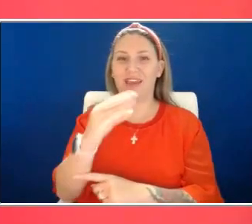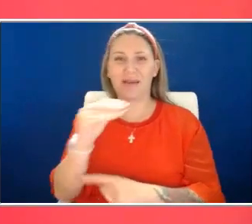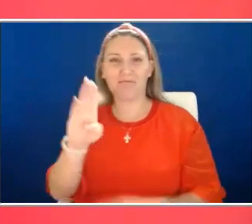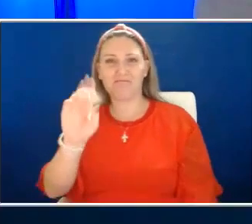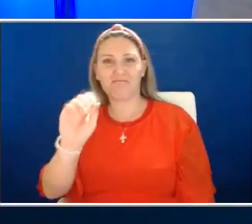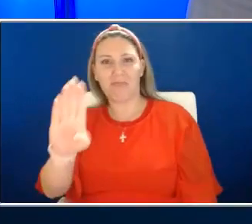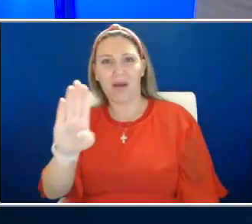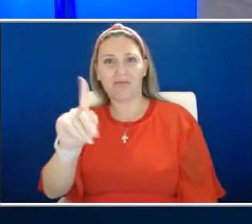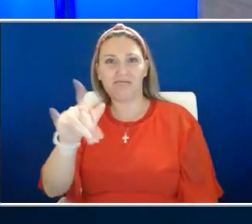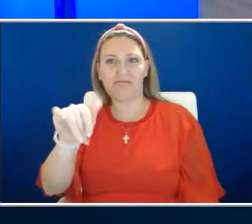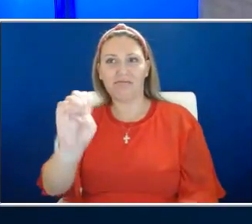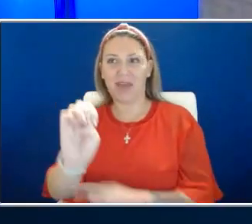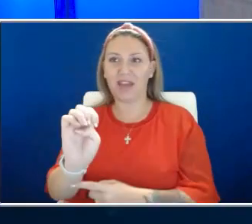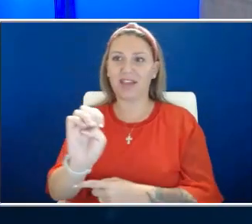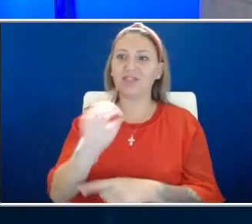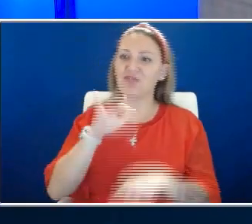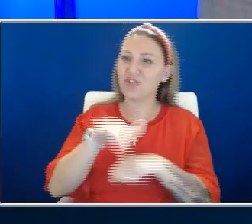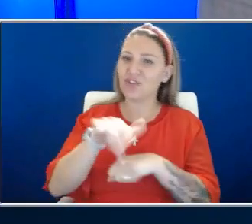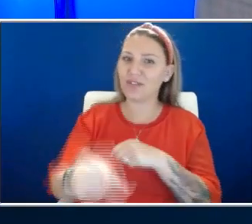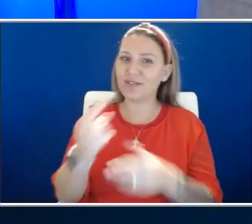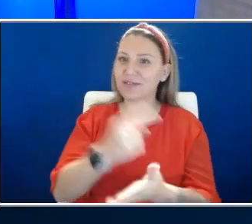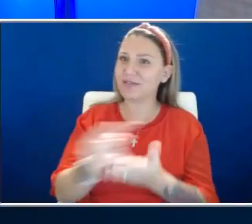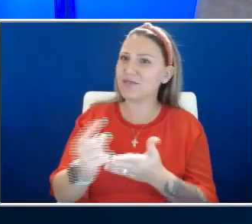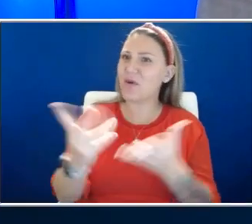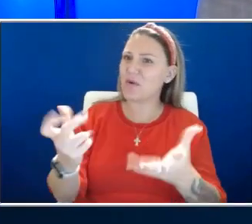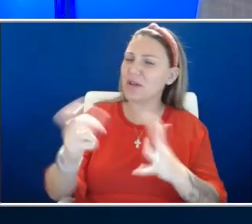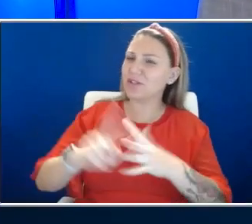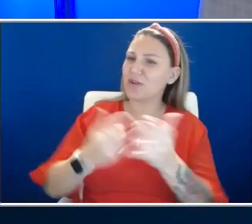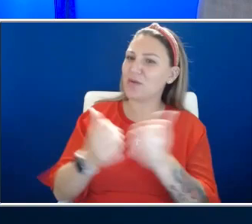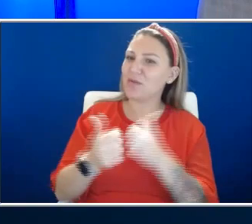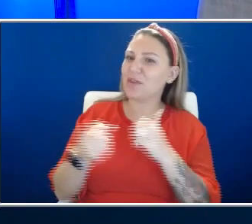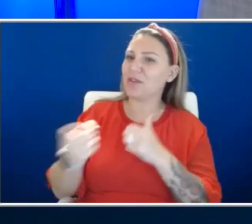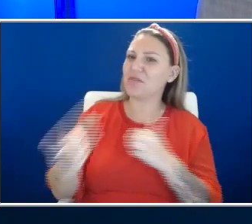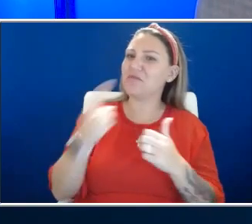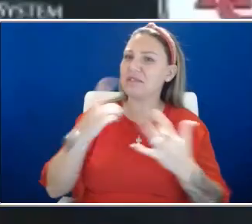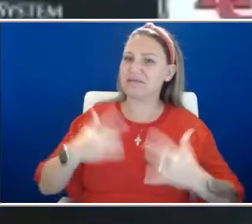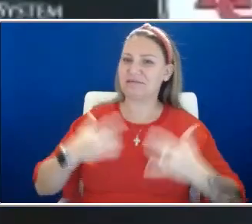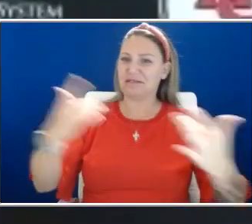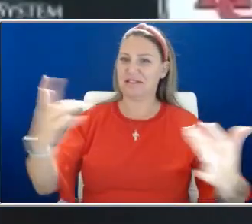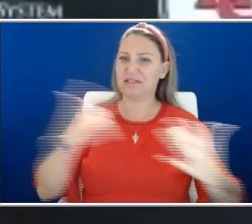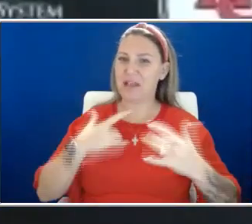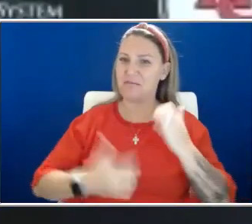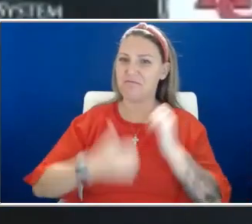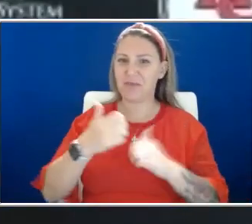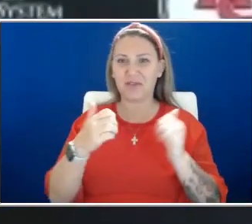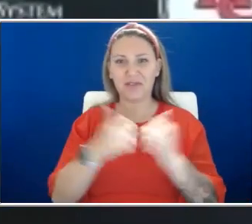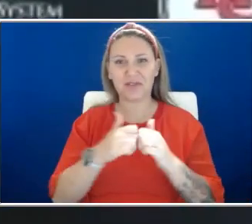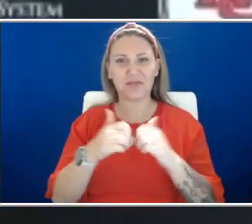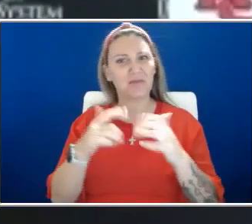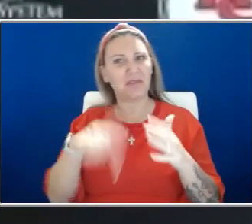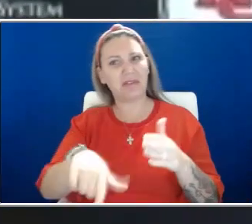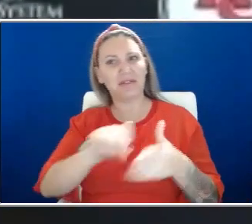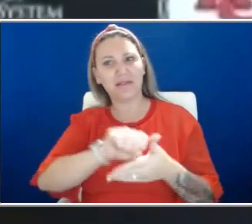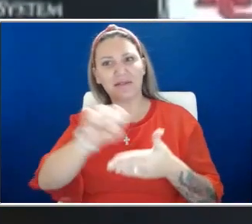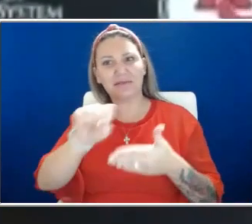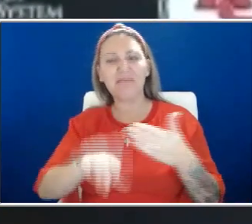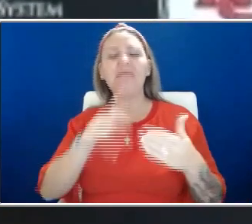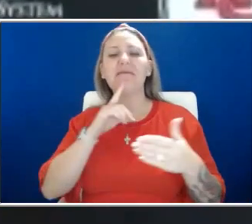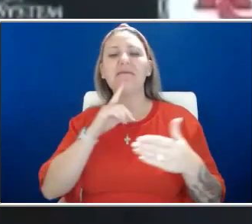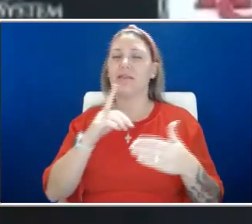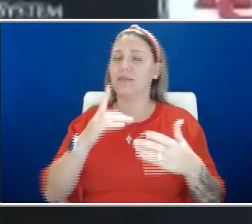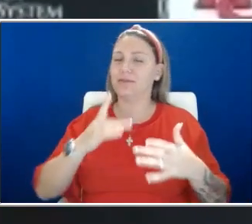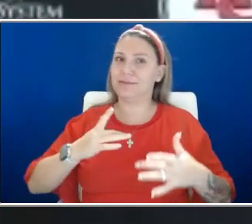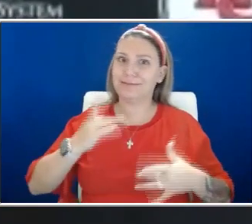this week. Mark, I just want to start with you. What excites you most about this upcoming season? Well, it's a really exciting time of the year for us